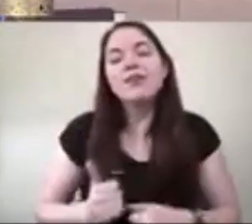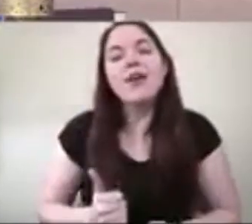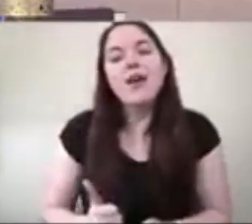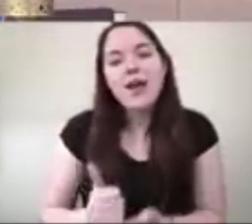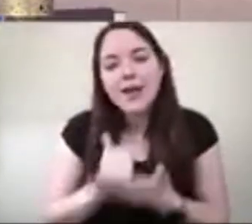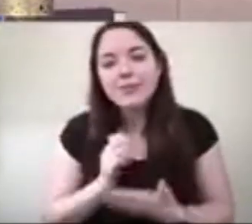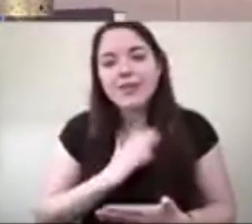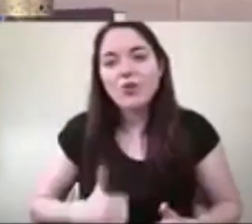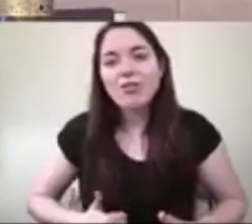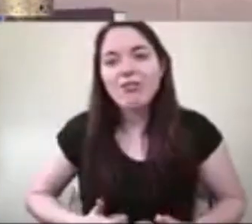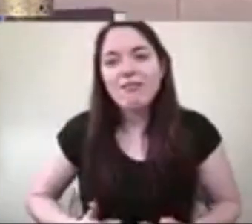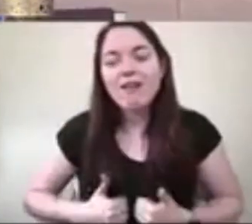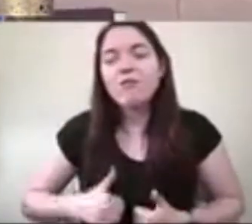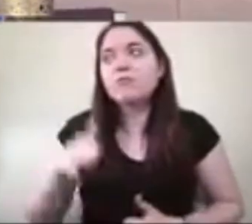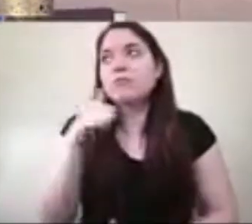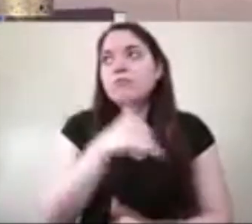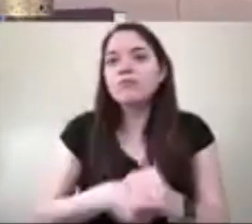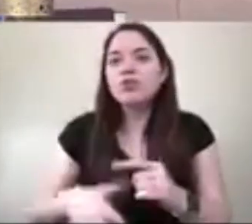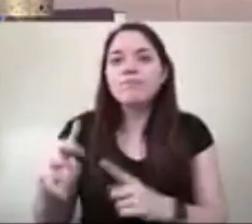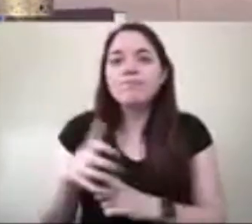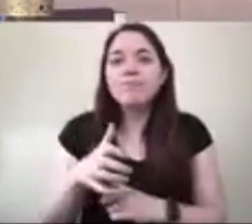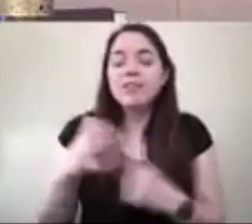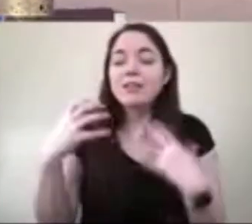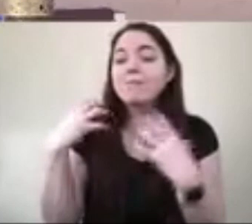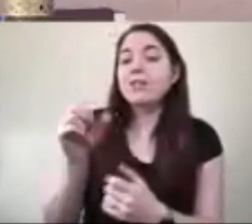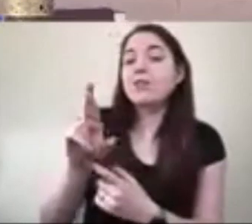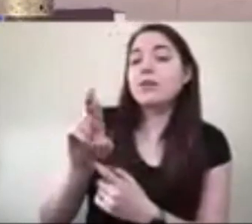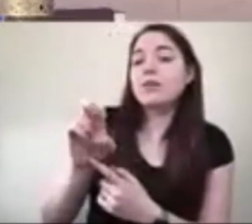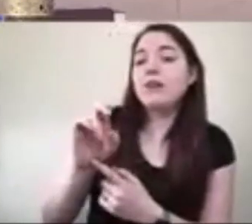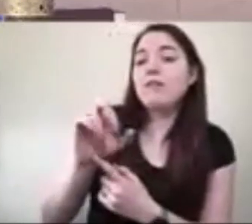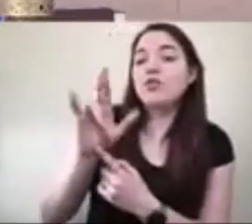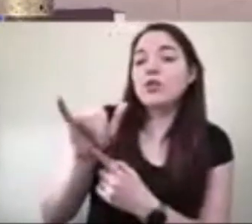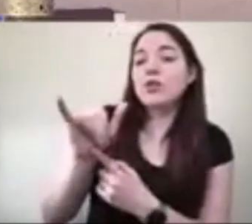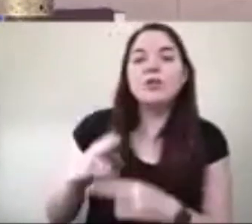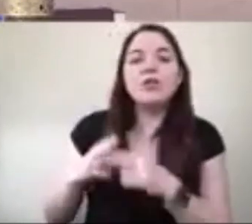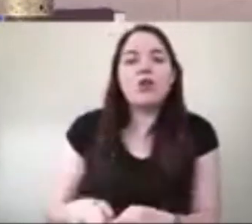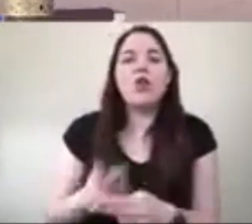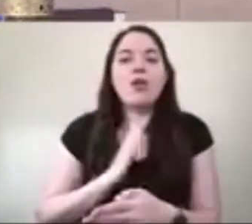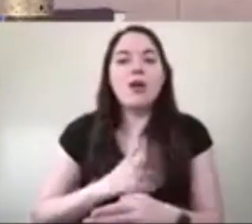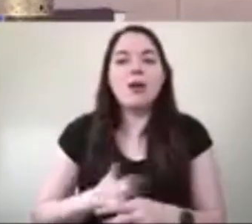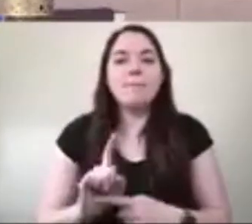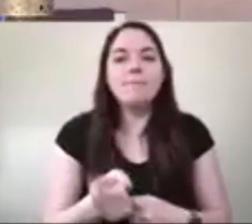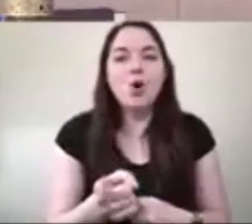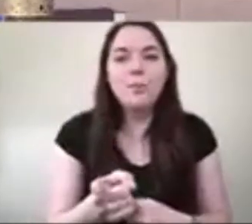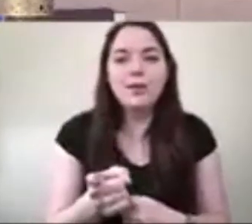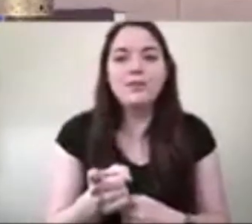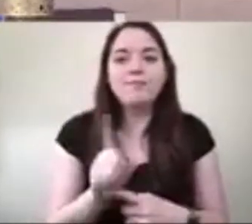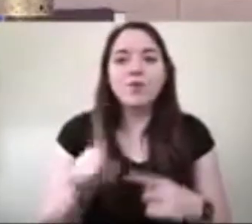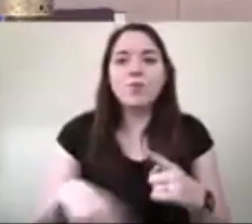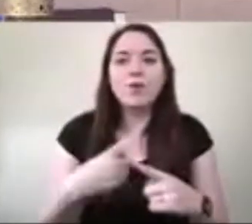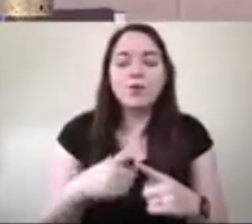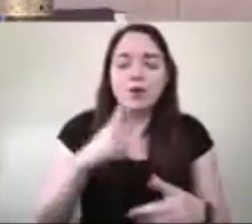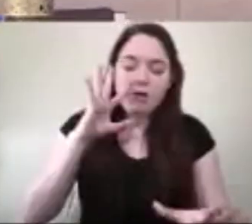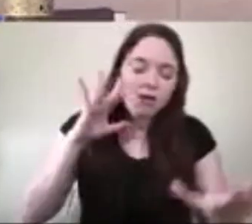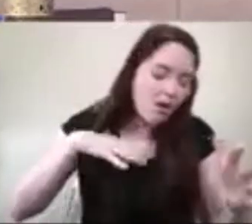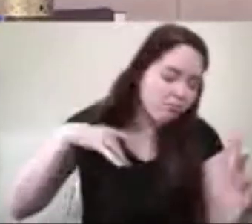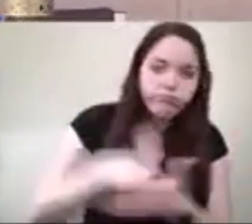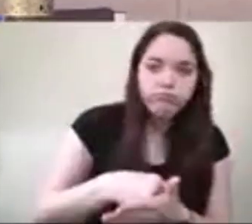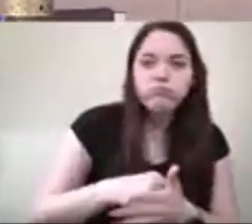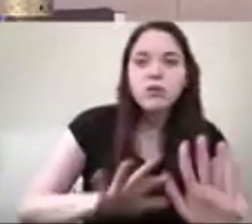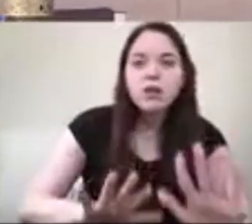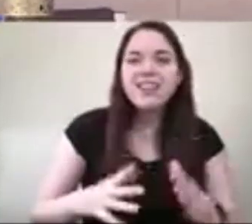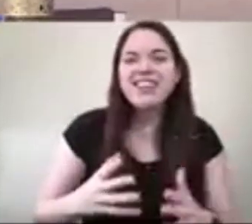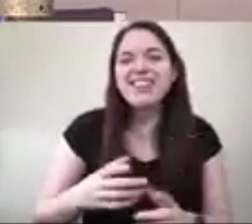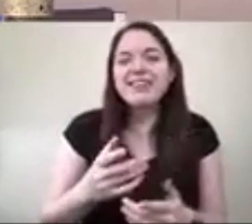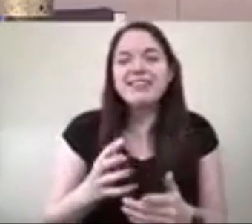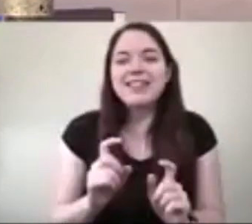In recovery, we call our rock-bottom moments the gift of desperation. Things are so